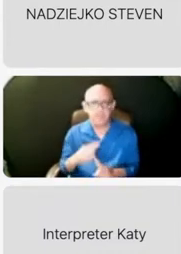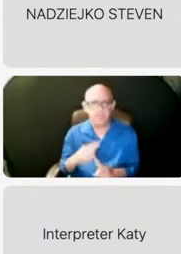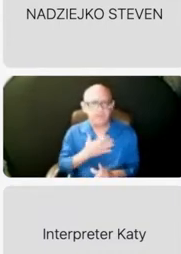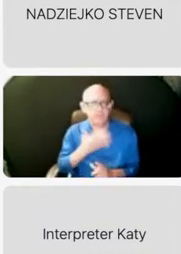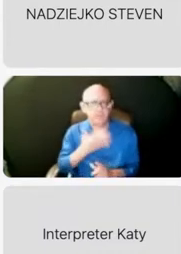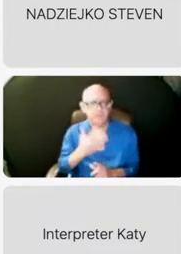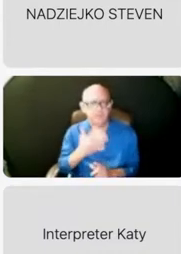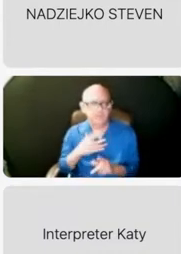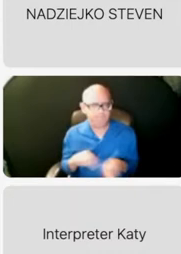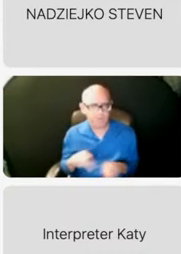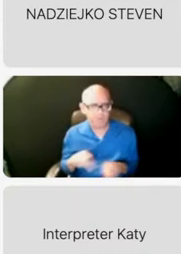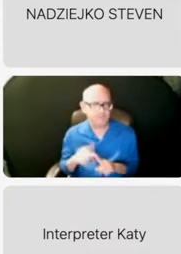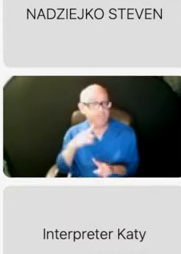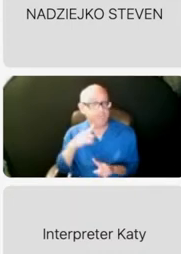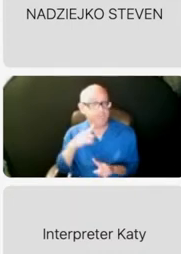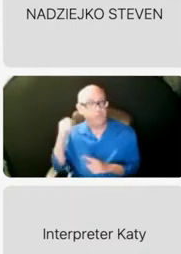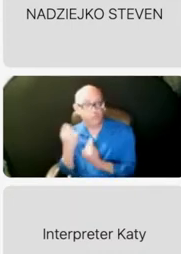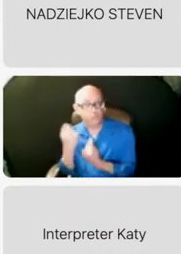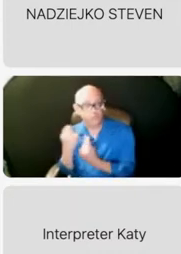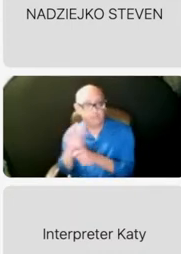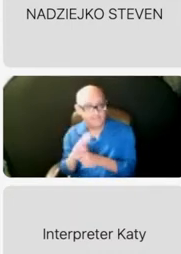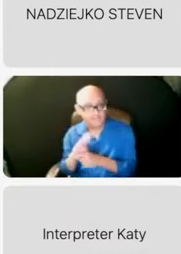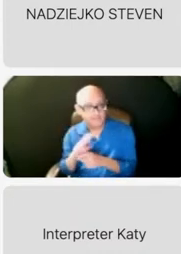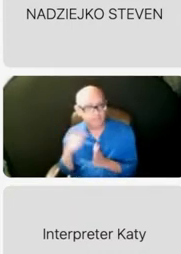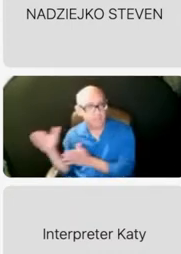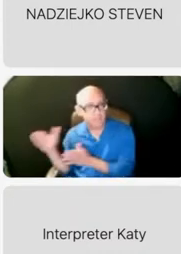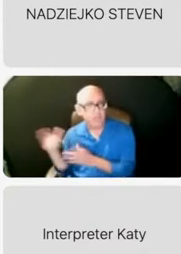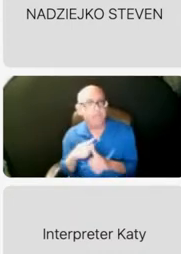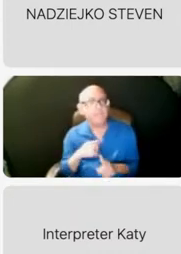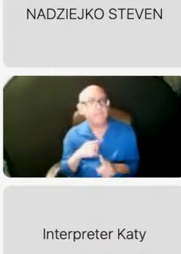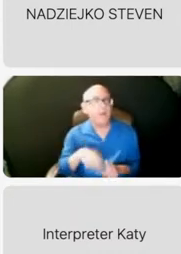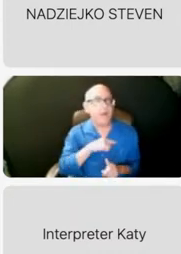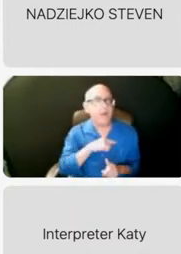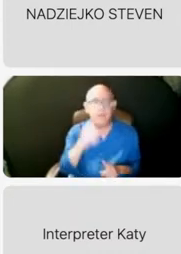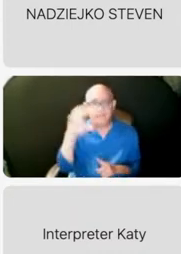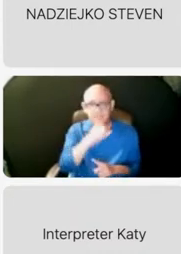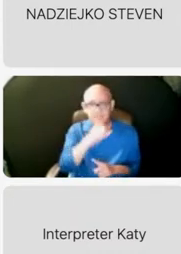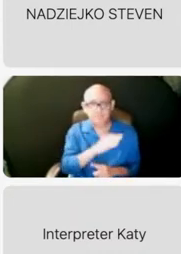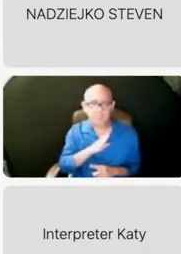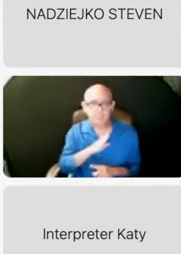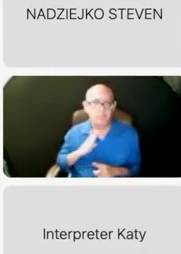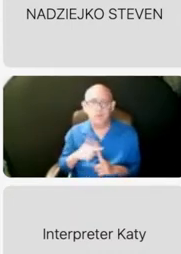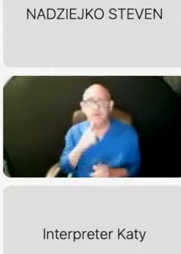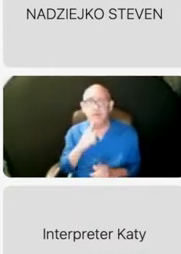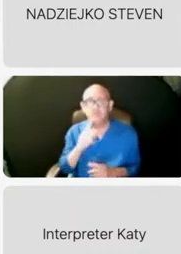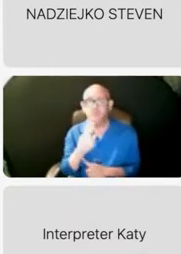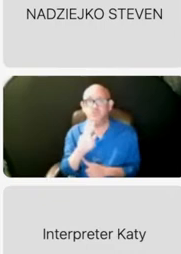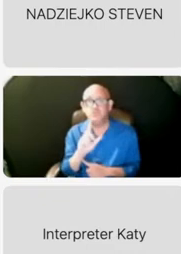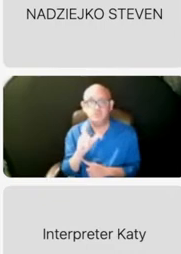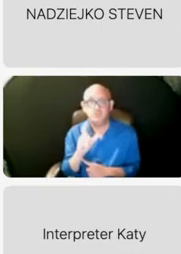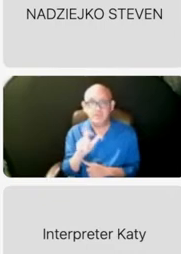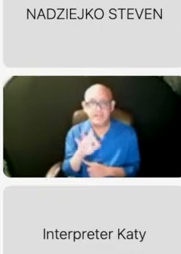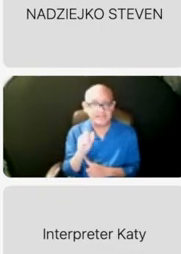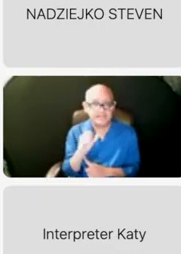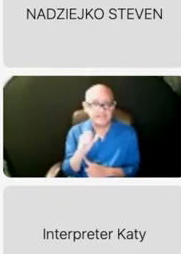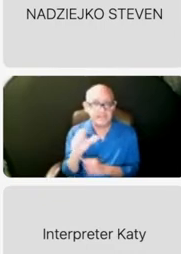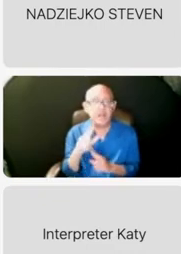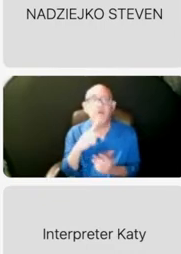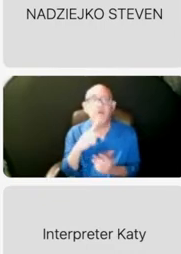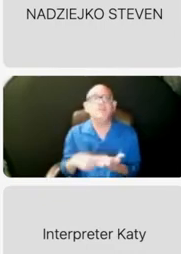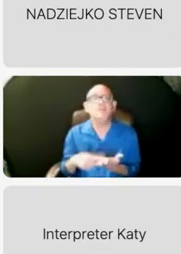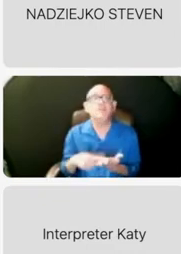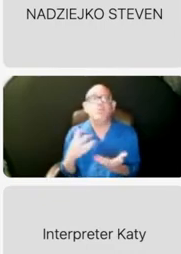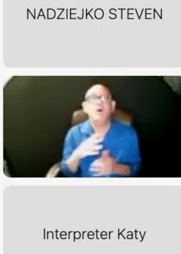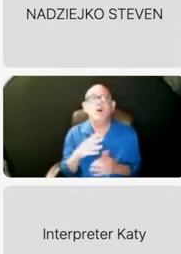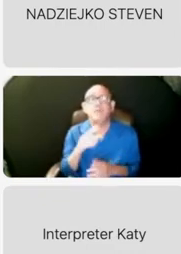things uh planned but i wouldn't miss a board session so let me go i've got two minutes and 25 seconds i actually am going to talk about the lack of fire safety at